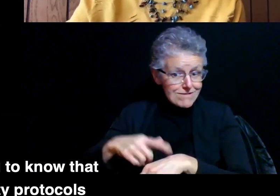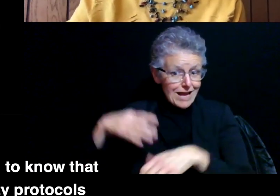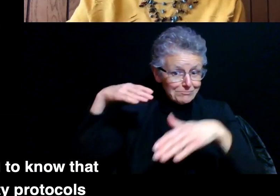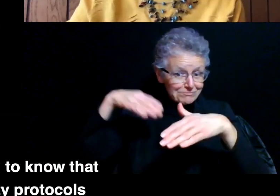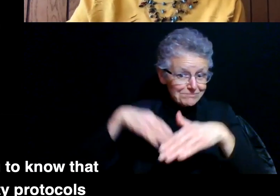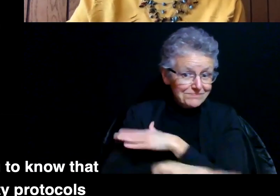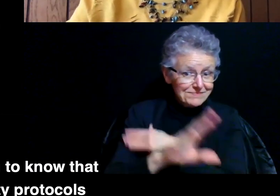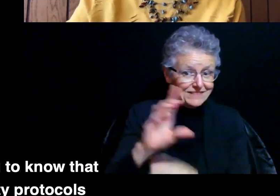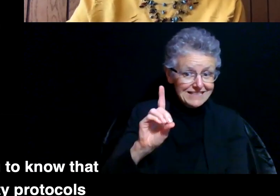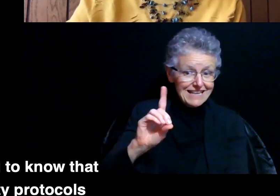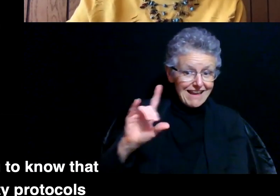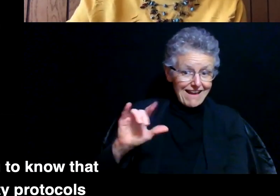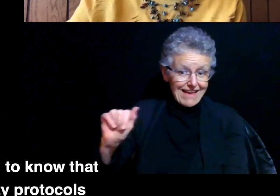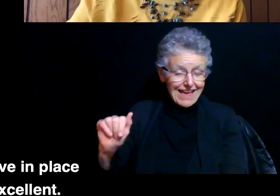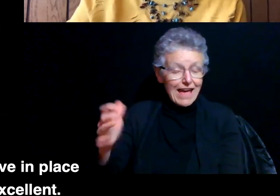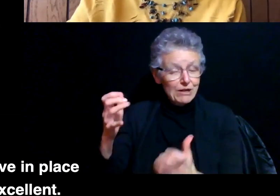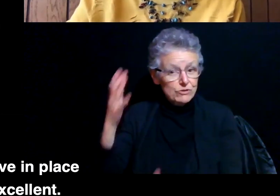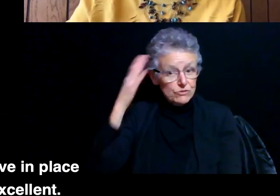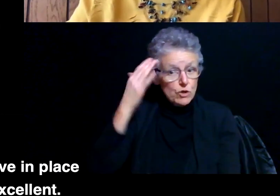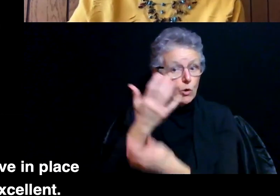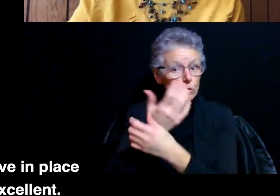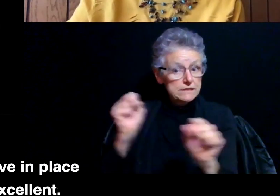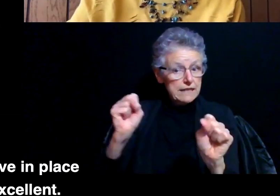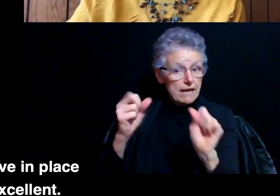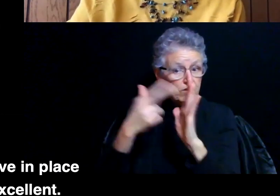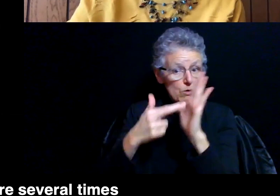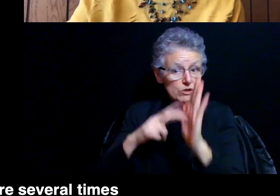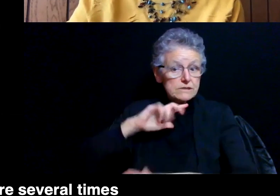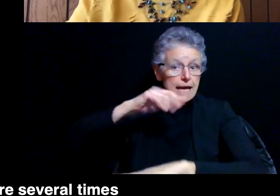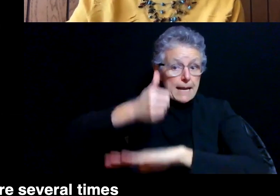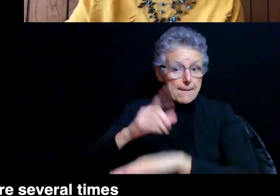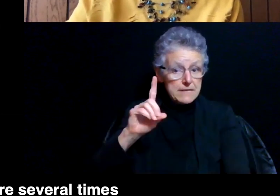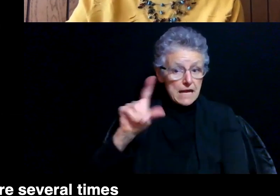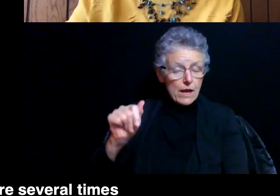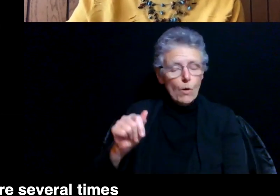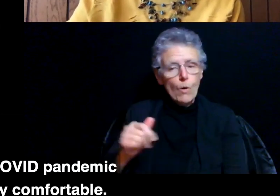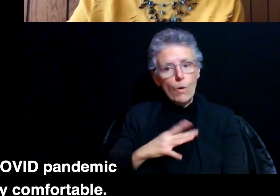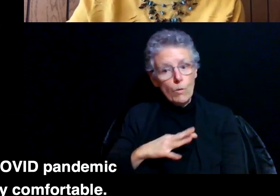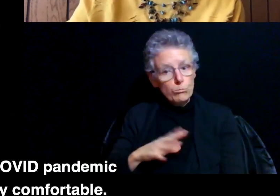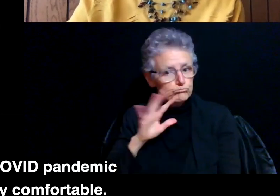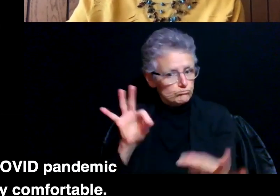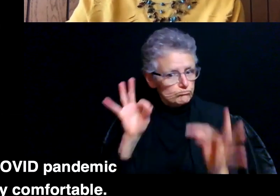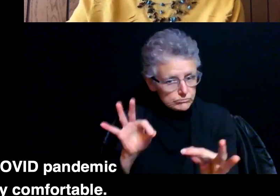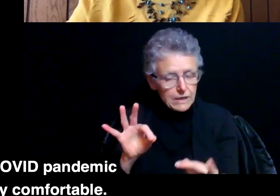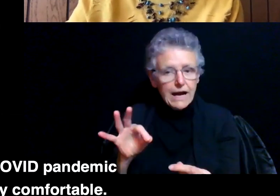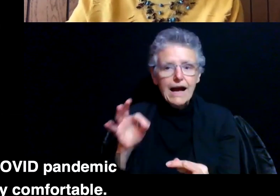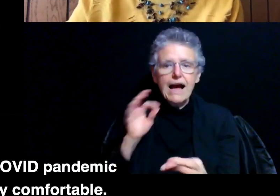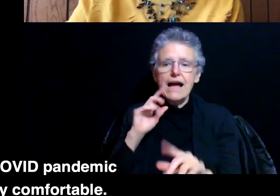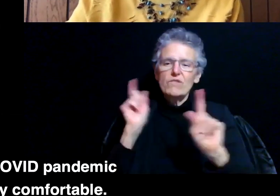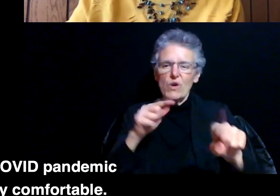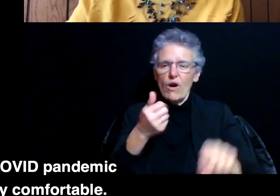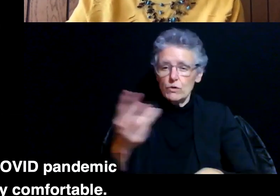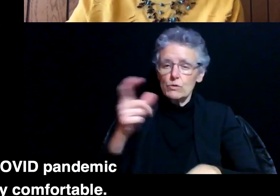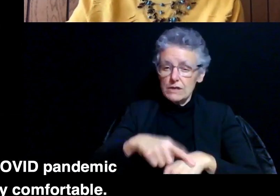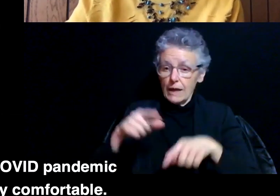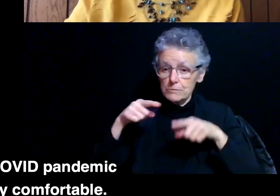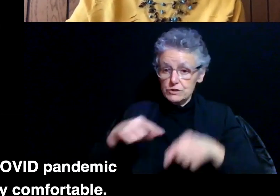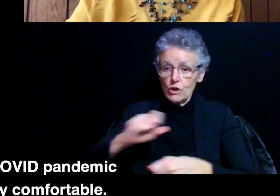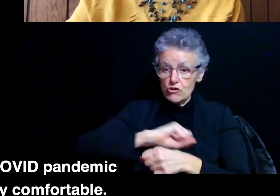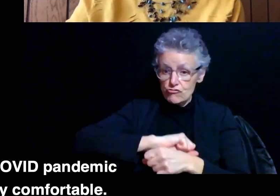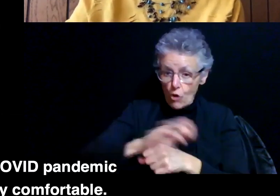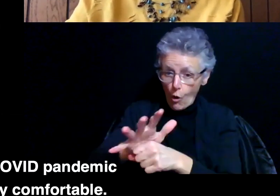want you to know that the safety protocols they have in place are excellent. I've been there several times during our COVID pandemic and felt